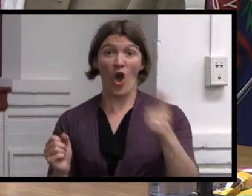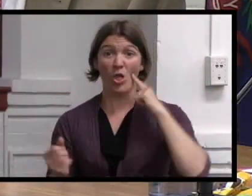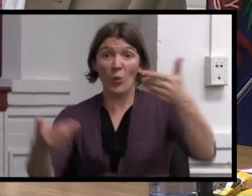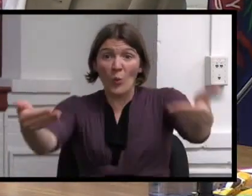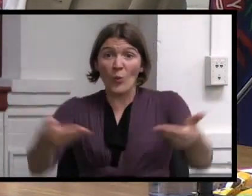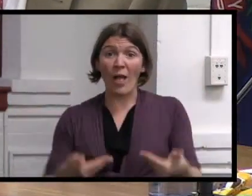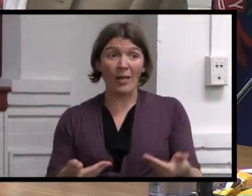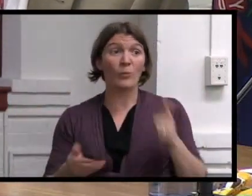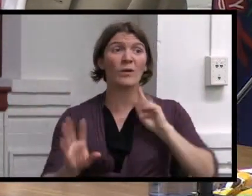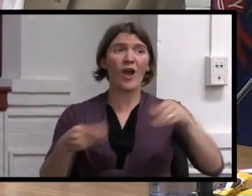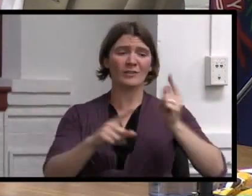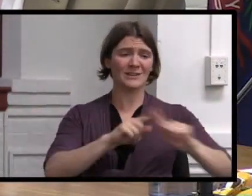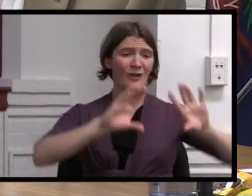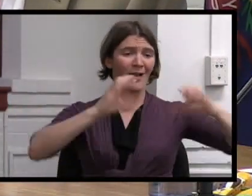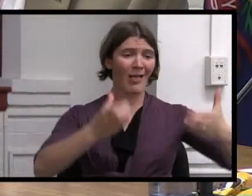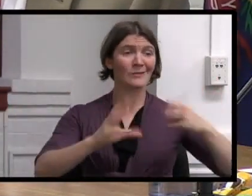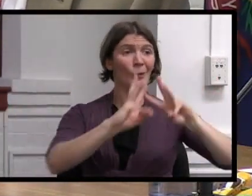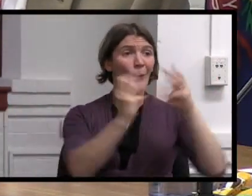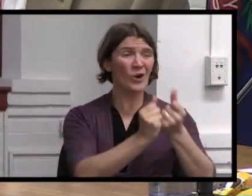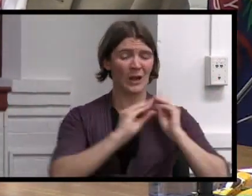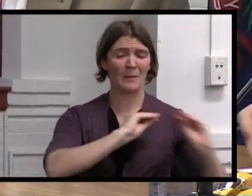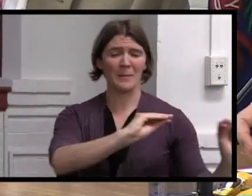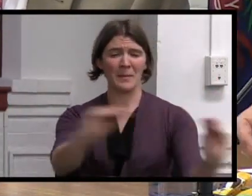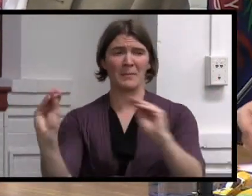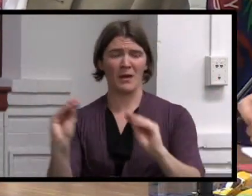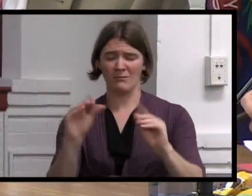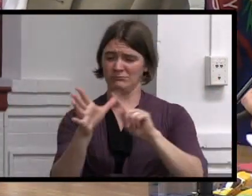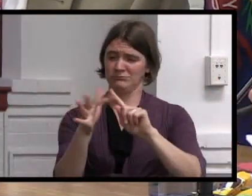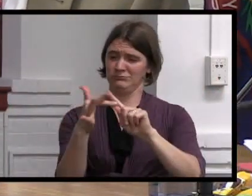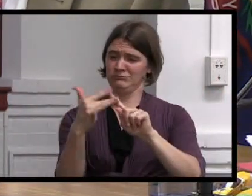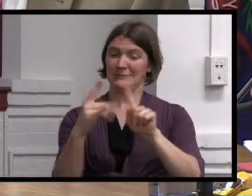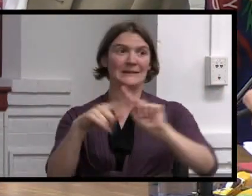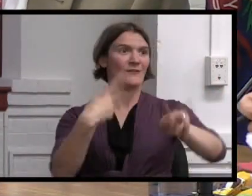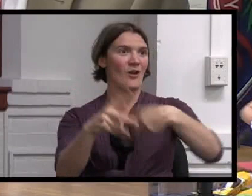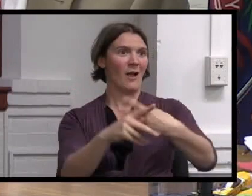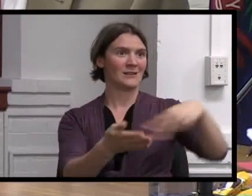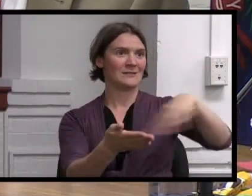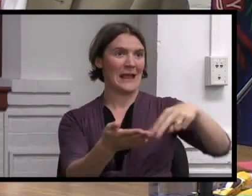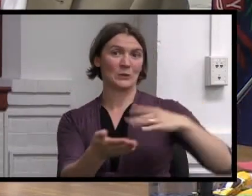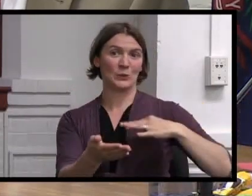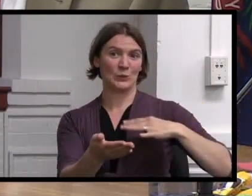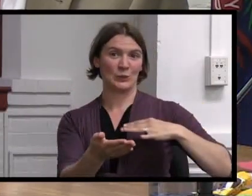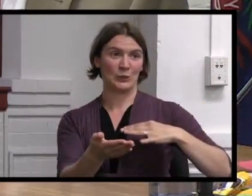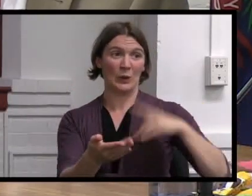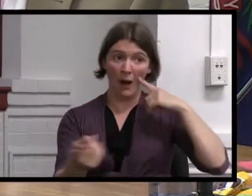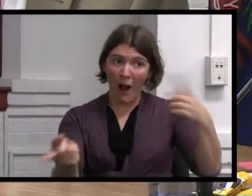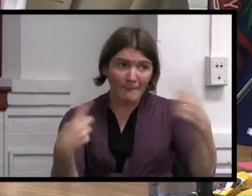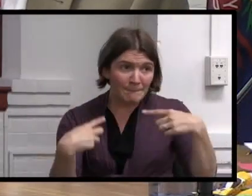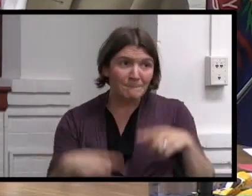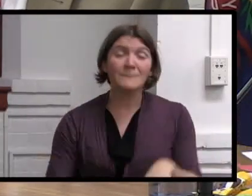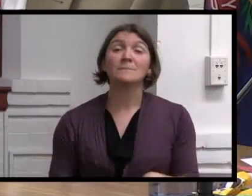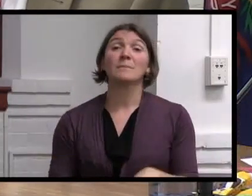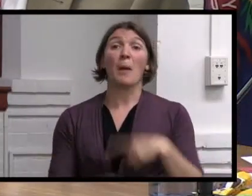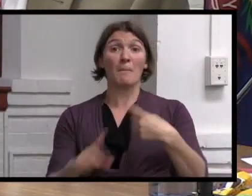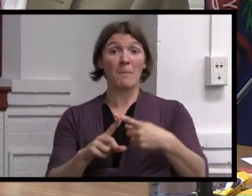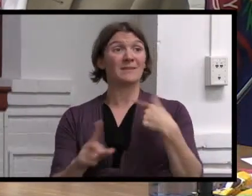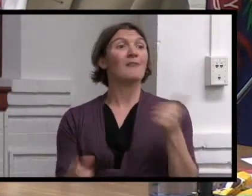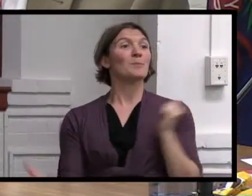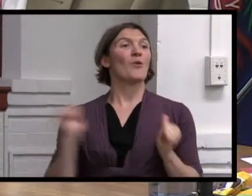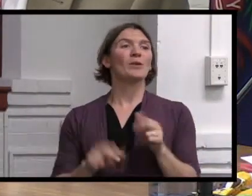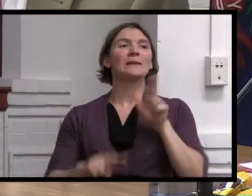offering world-class instruction in many genres, in addition to offering